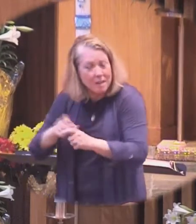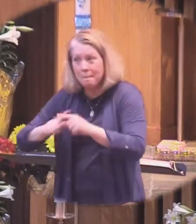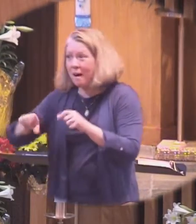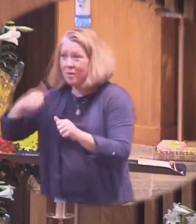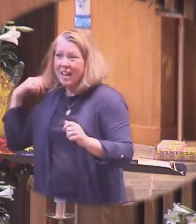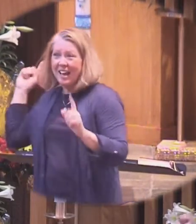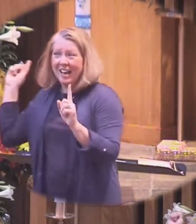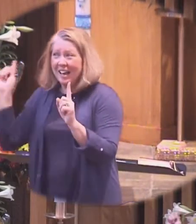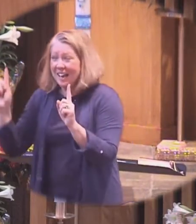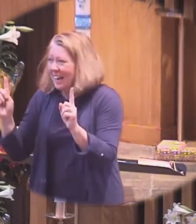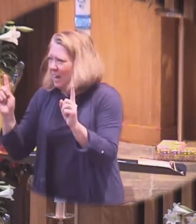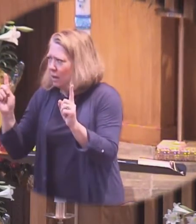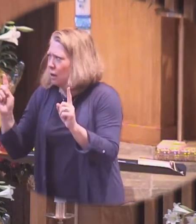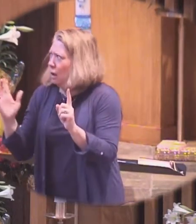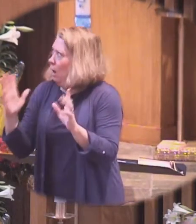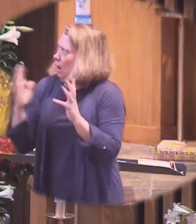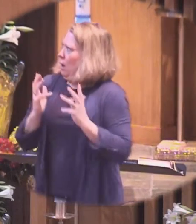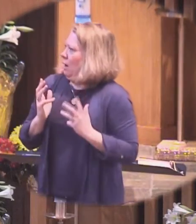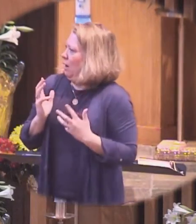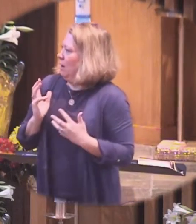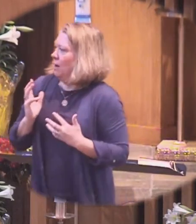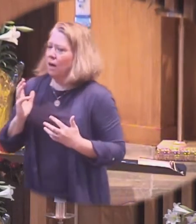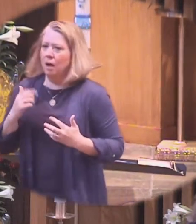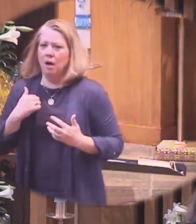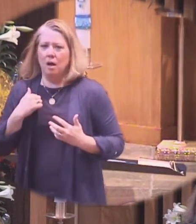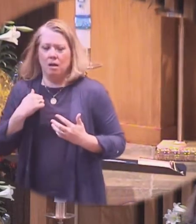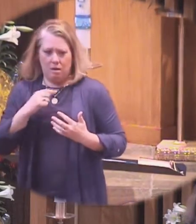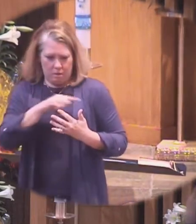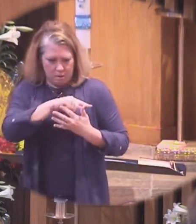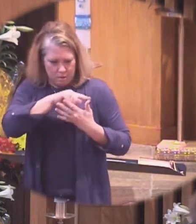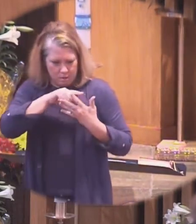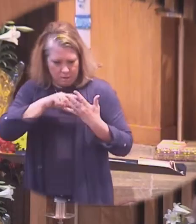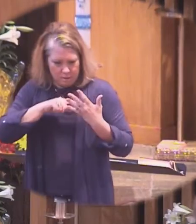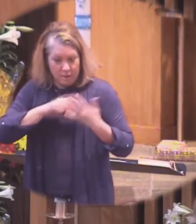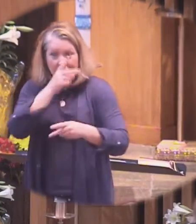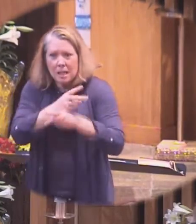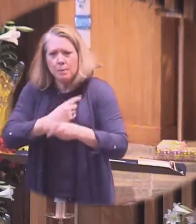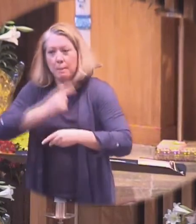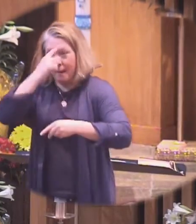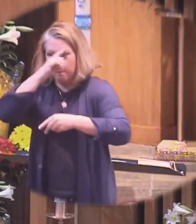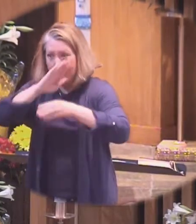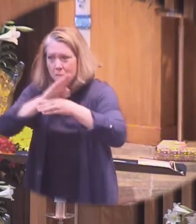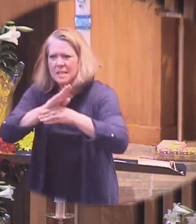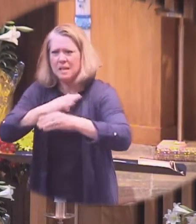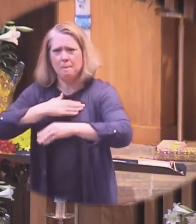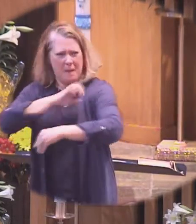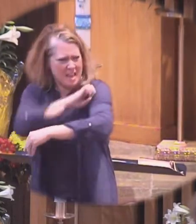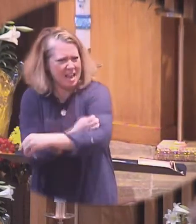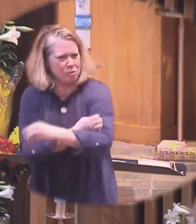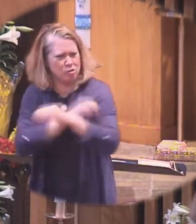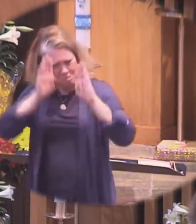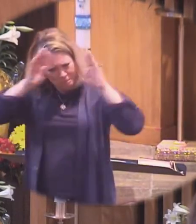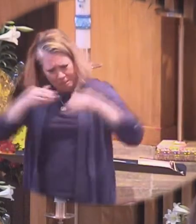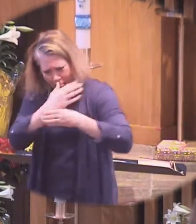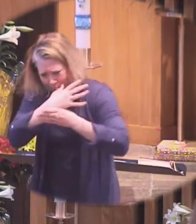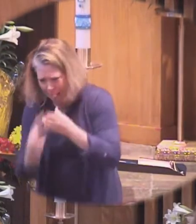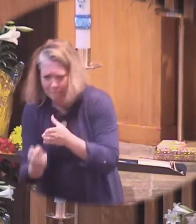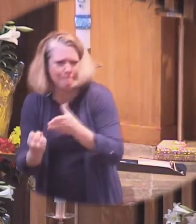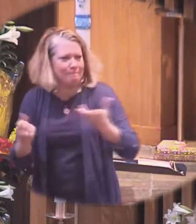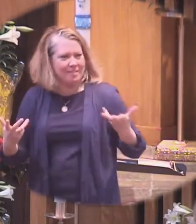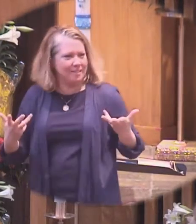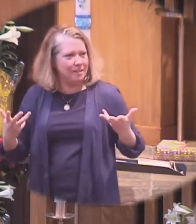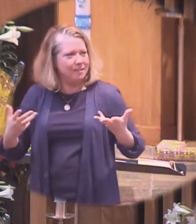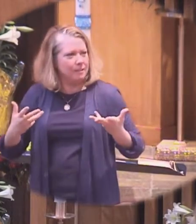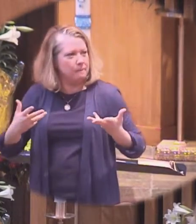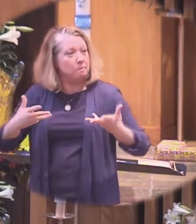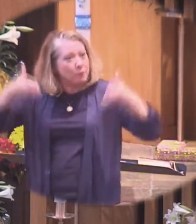me by, I realized that all these things that were preoccupying my mind and my energy had truly slowed me down on